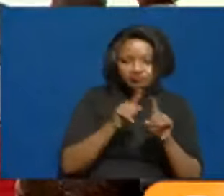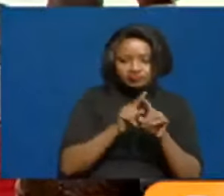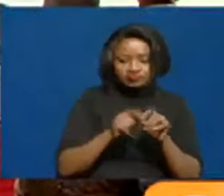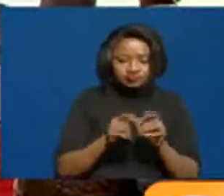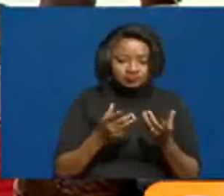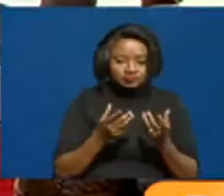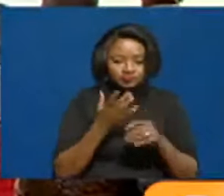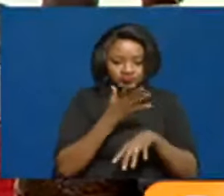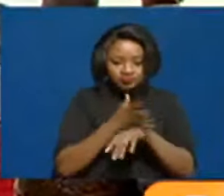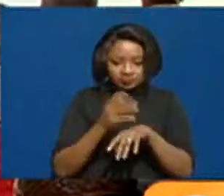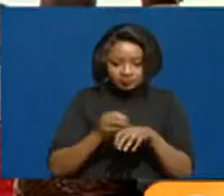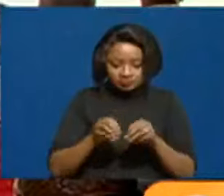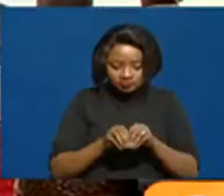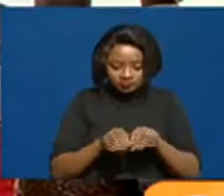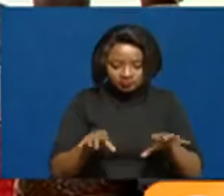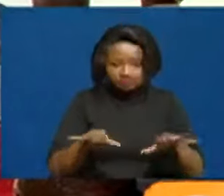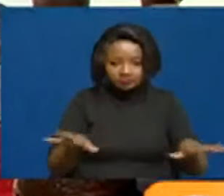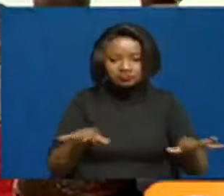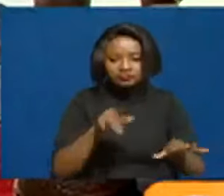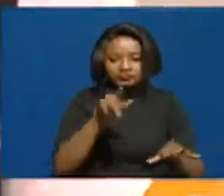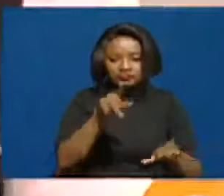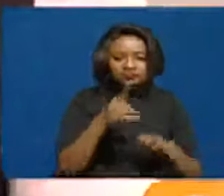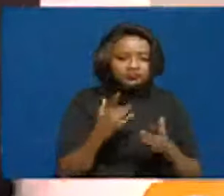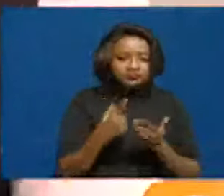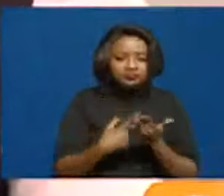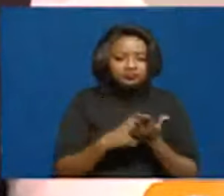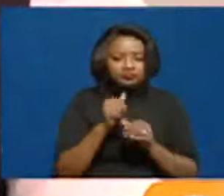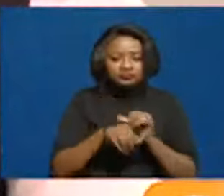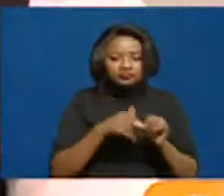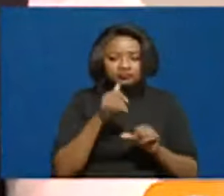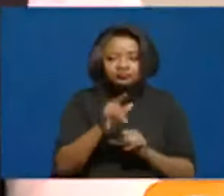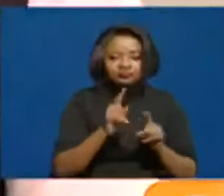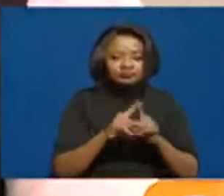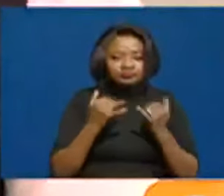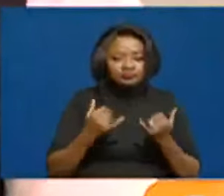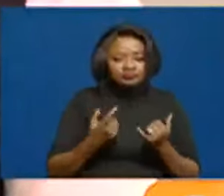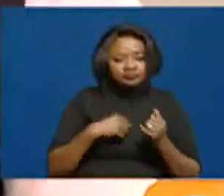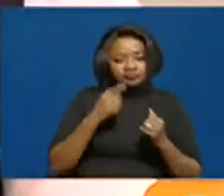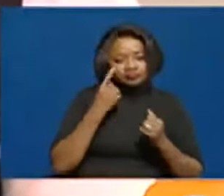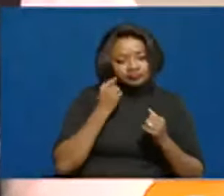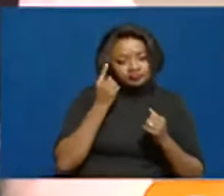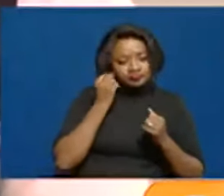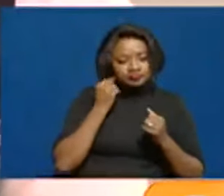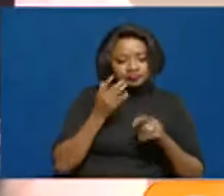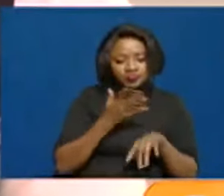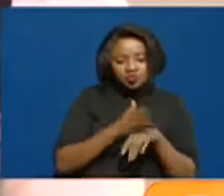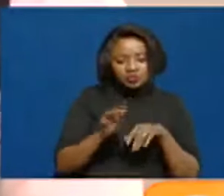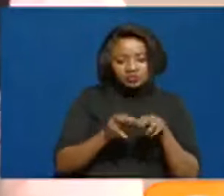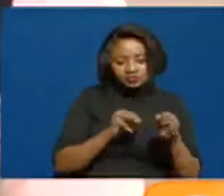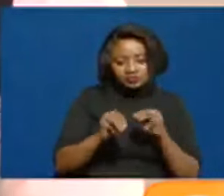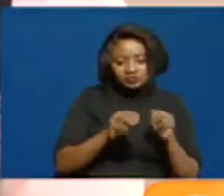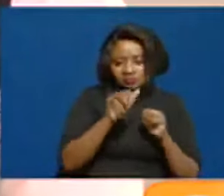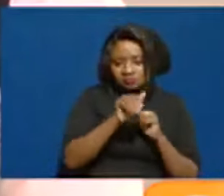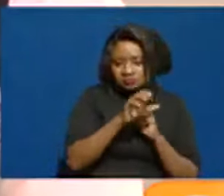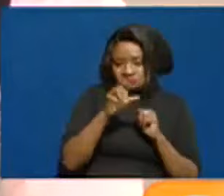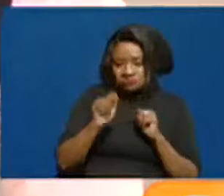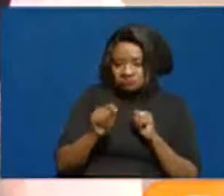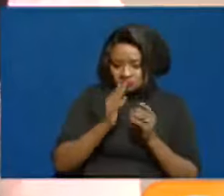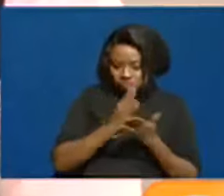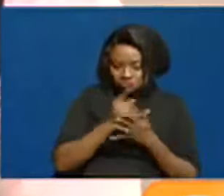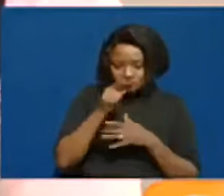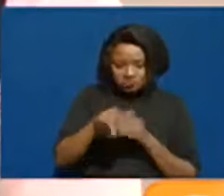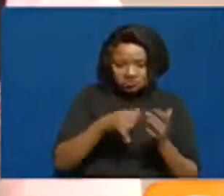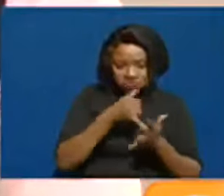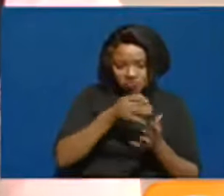the waste at the source, which is at the household level. Yeah. And I'm looking at the Sustainable Waste Management Act here. And that really falls in